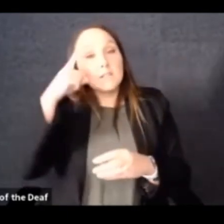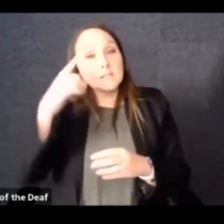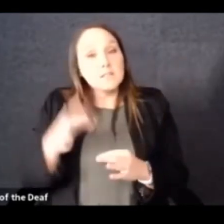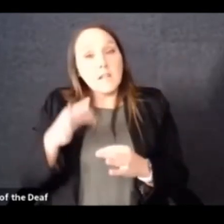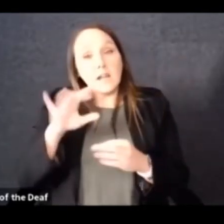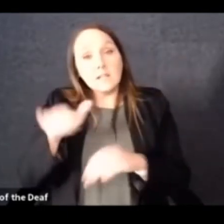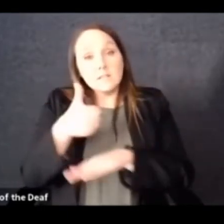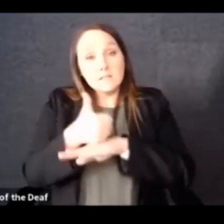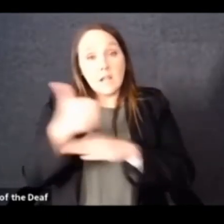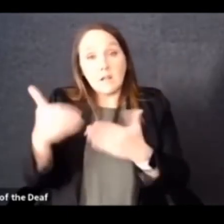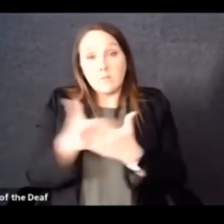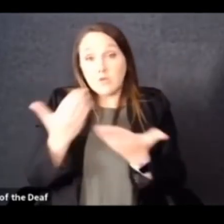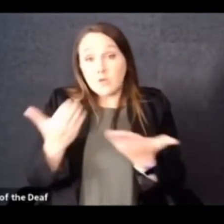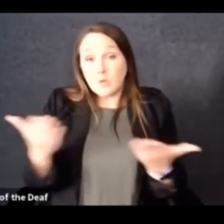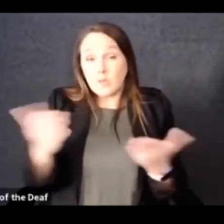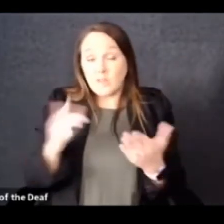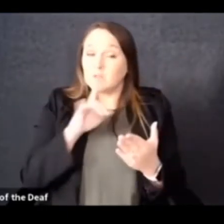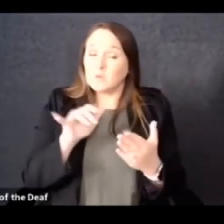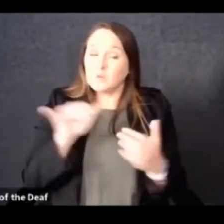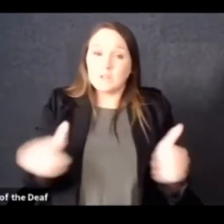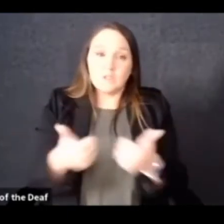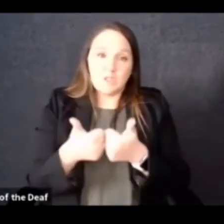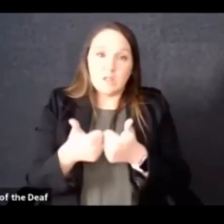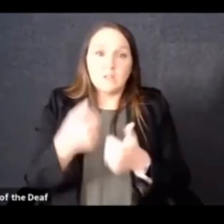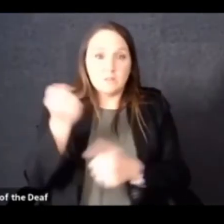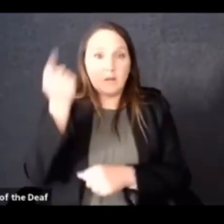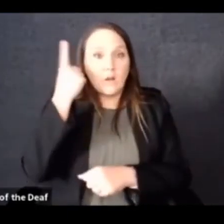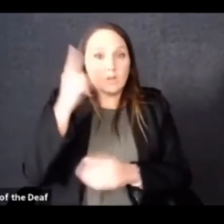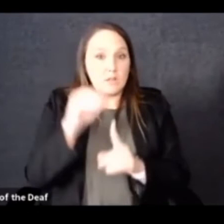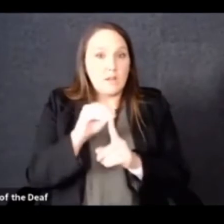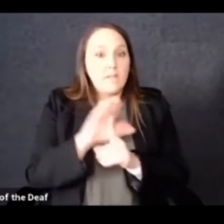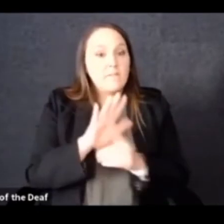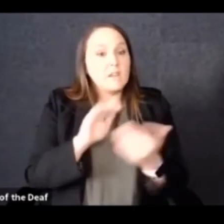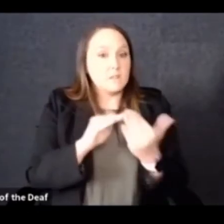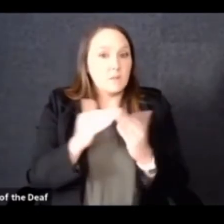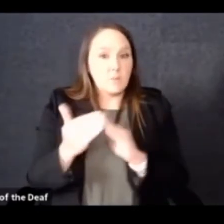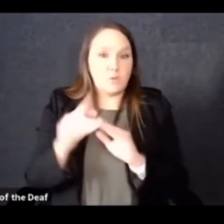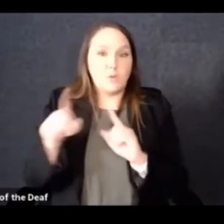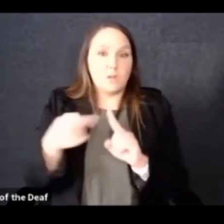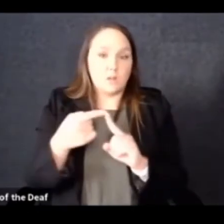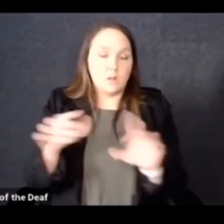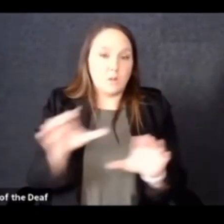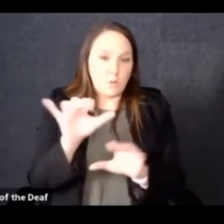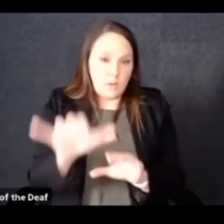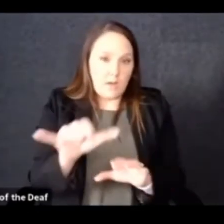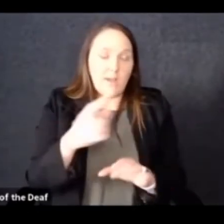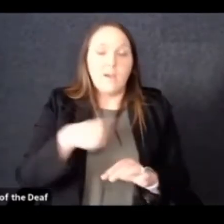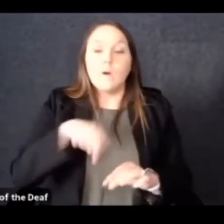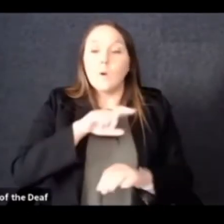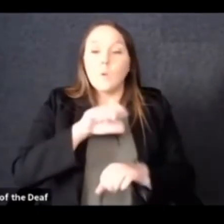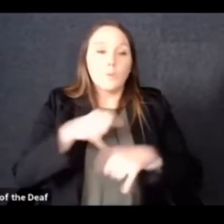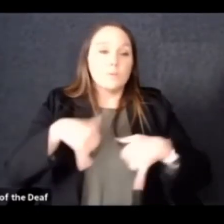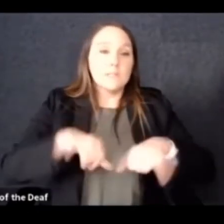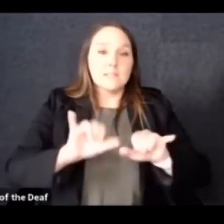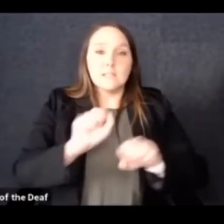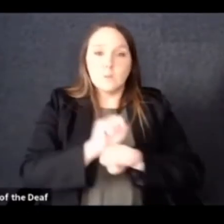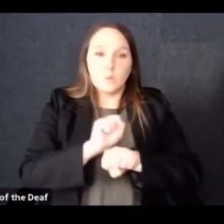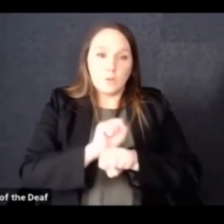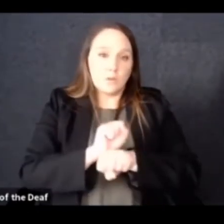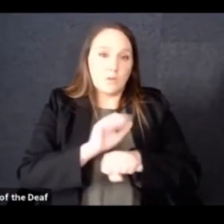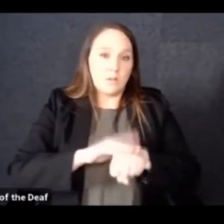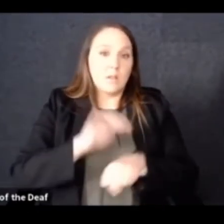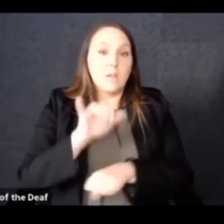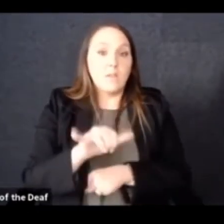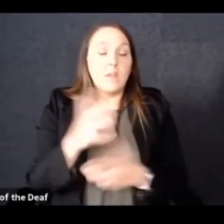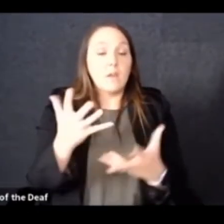place is really challenging, and we understand the impact on our community when we do that. We're still working on those. We want to make sure that we